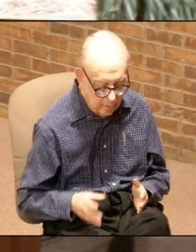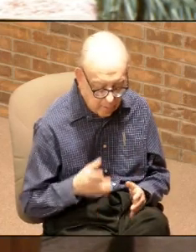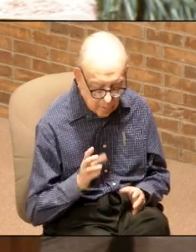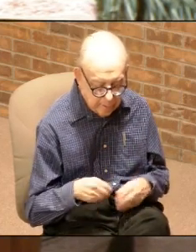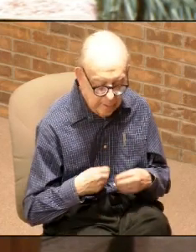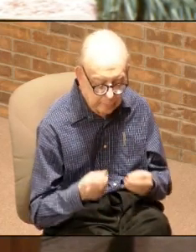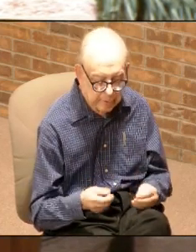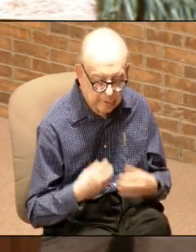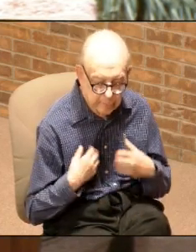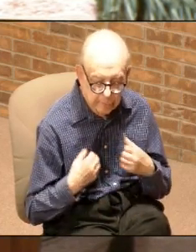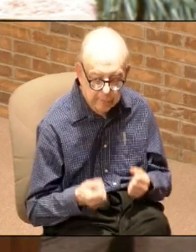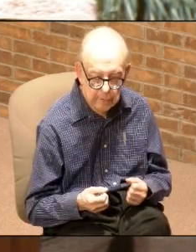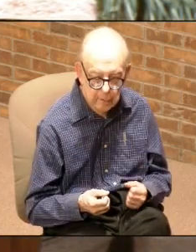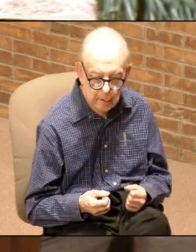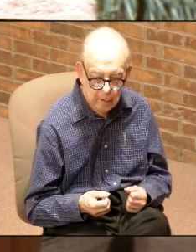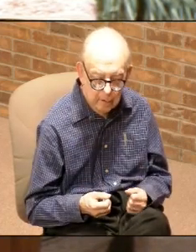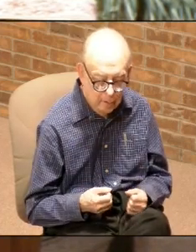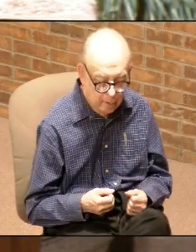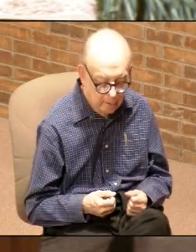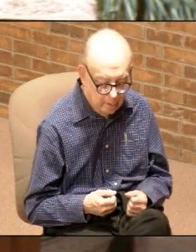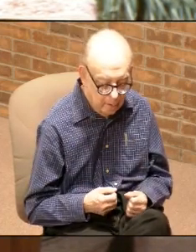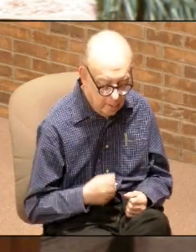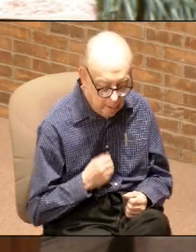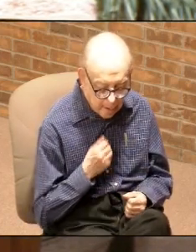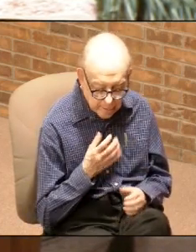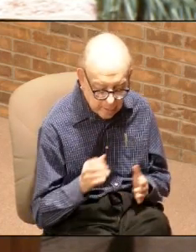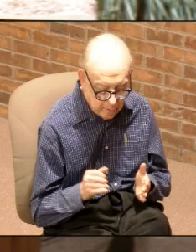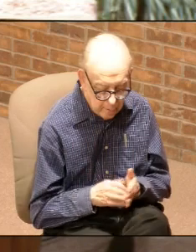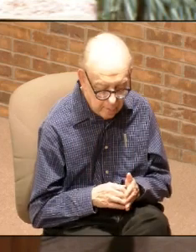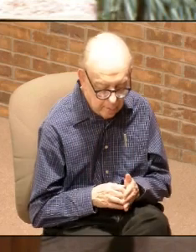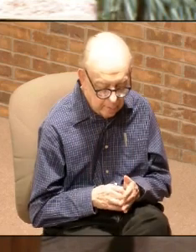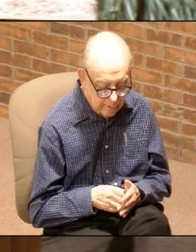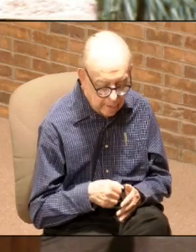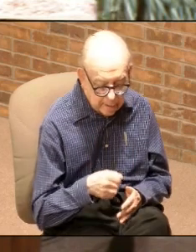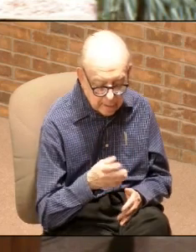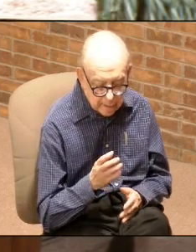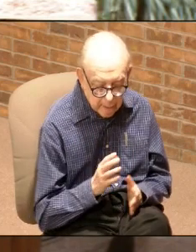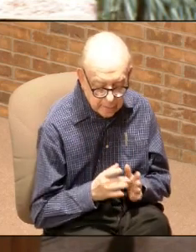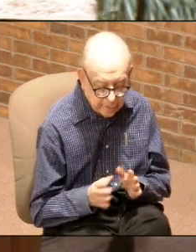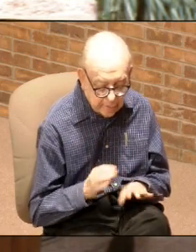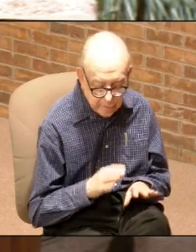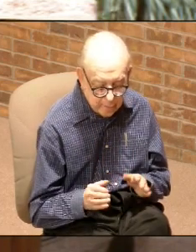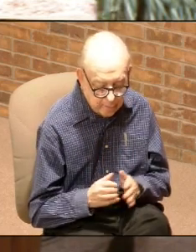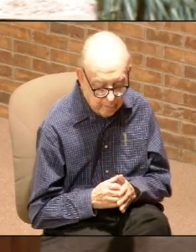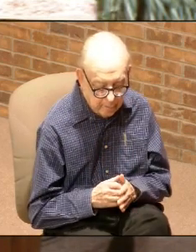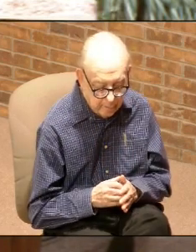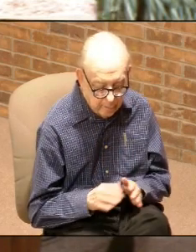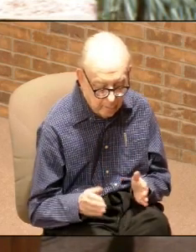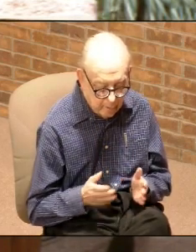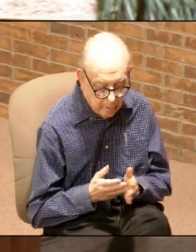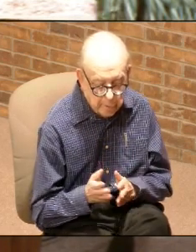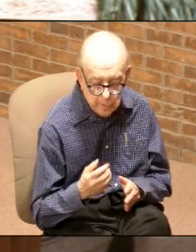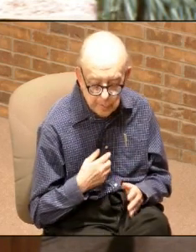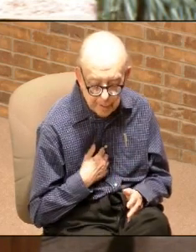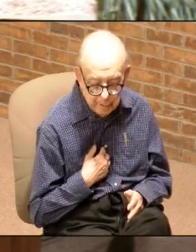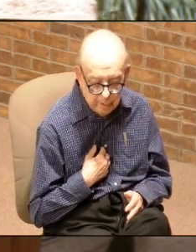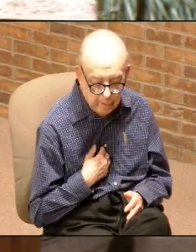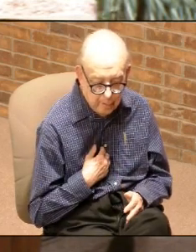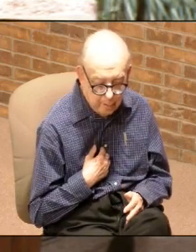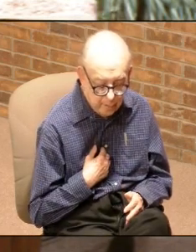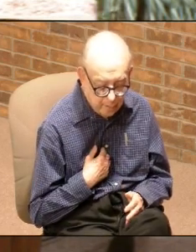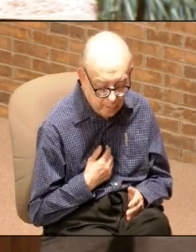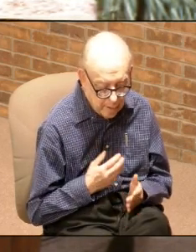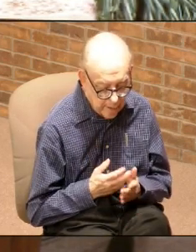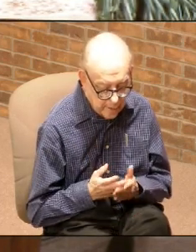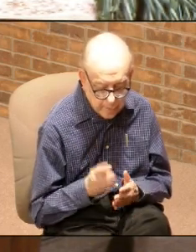strength. I don't do it. He does it. And he does it through me and